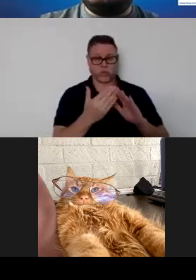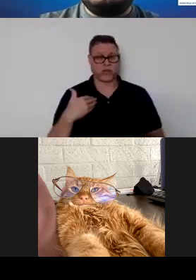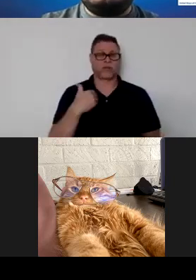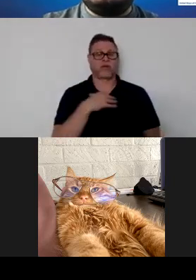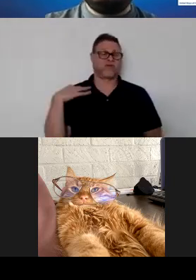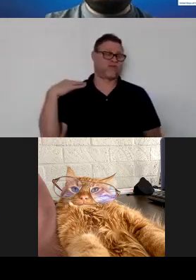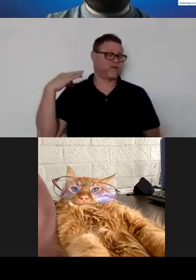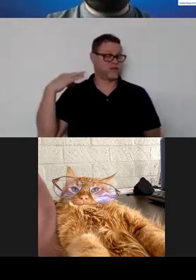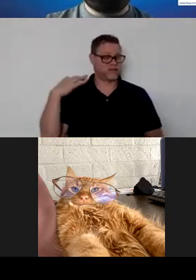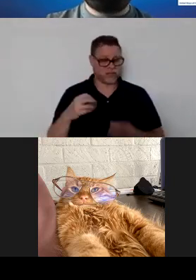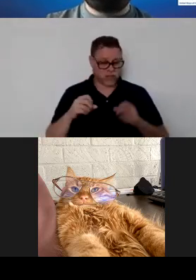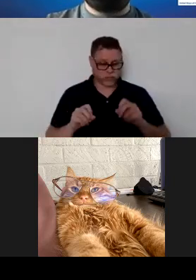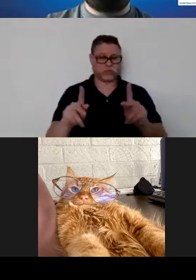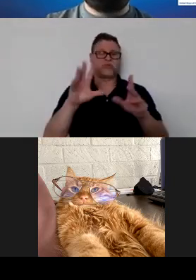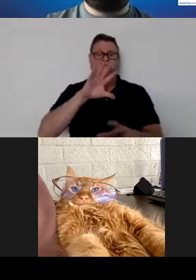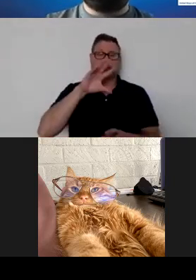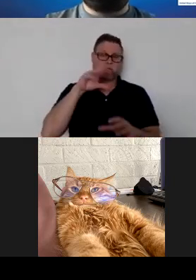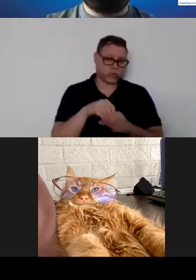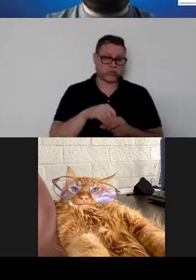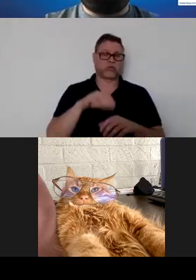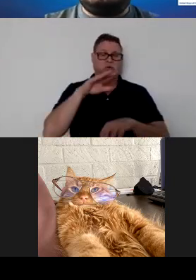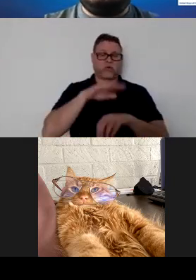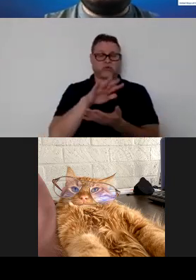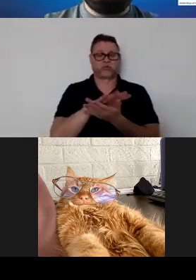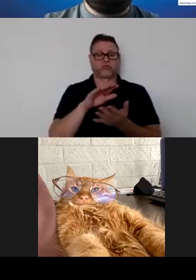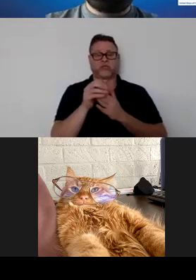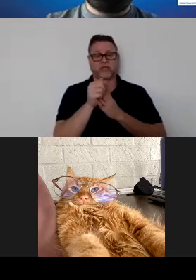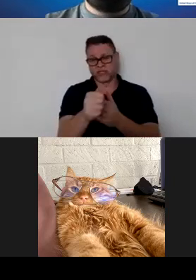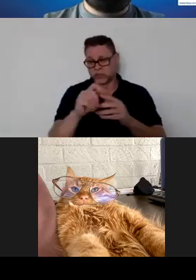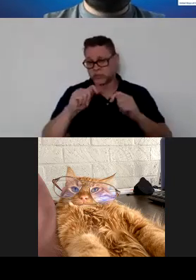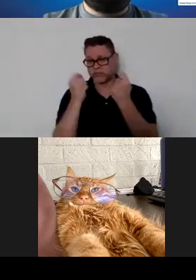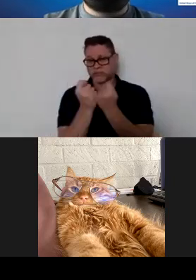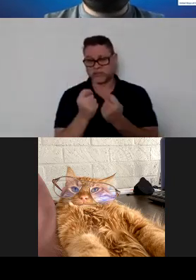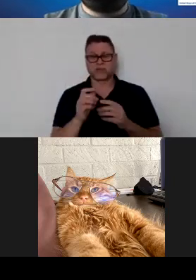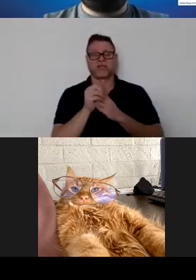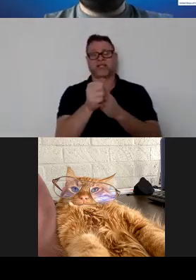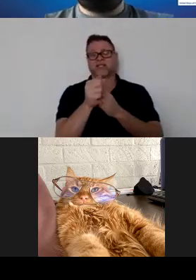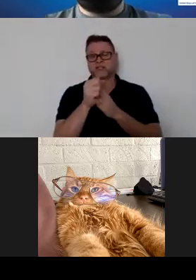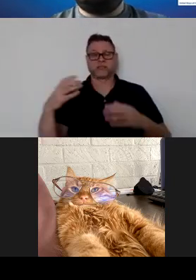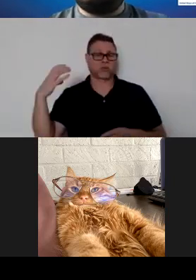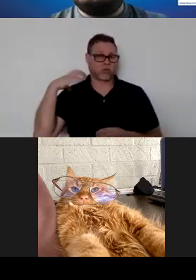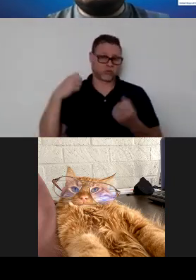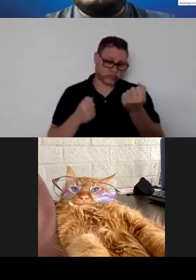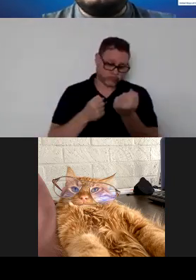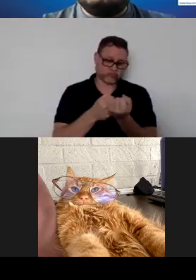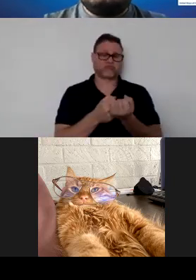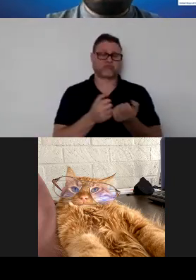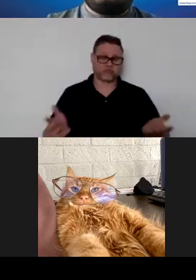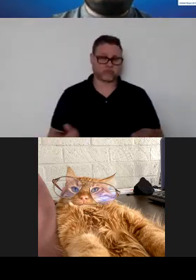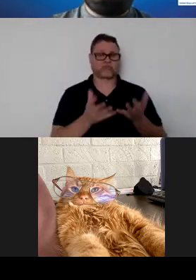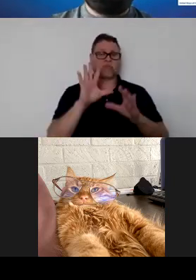volunteer opportunities, the inclusion of on-school leadership teams, the leadership coaching to support their full